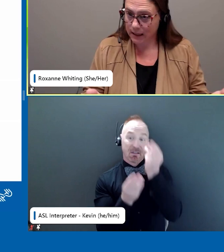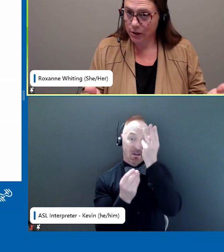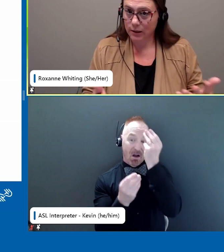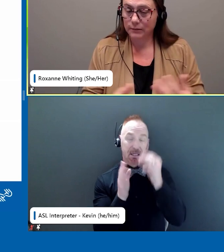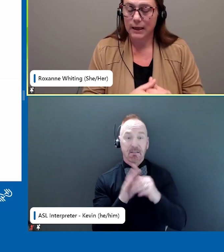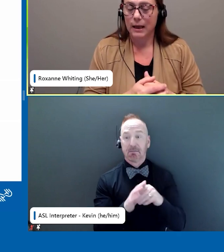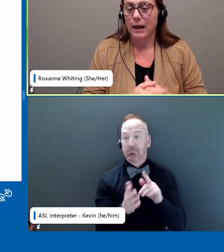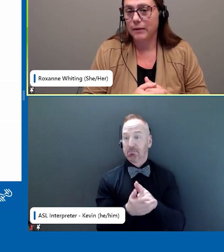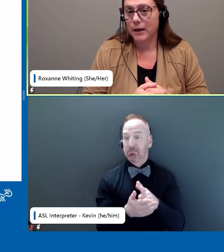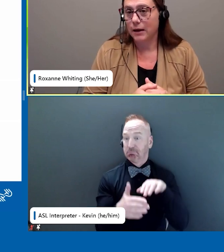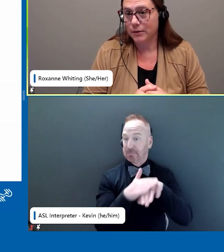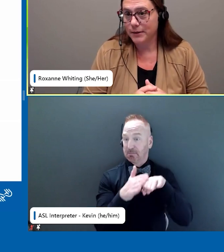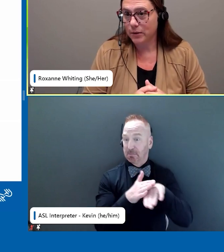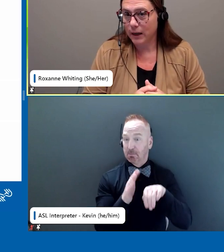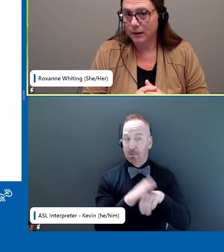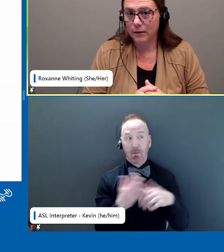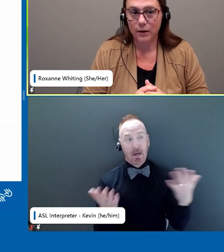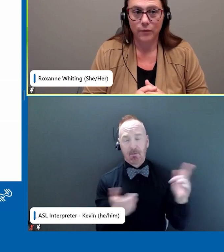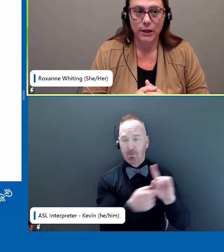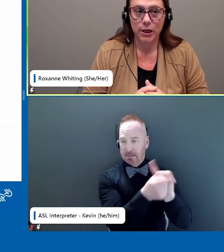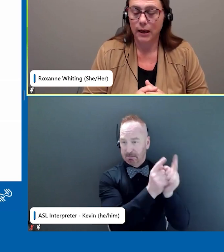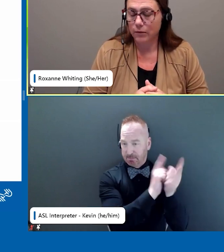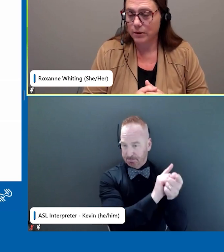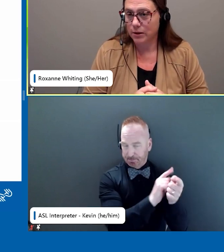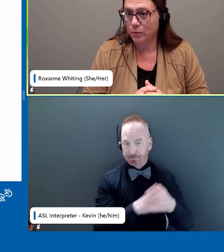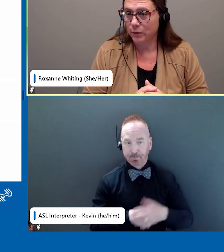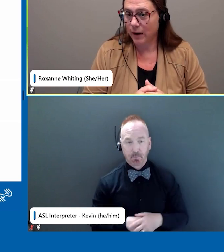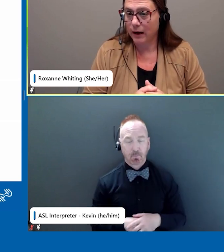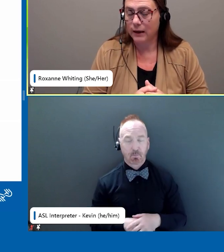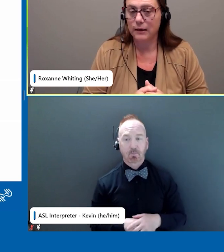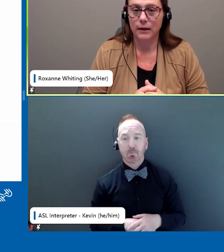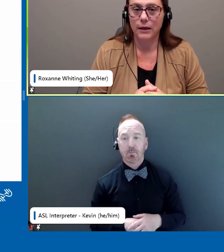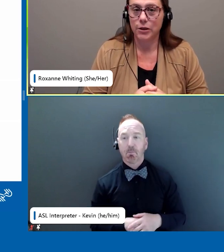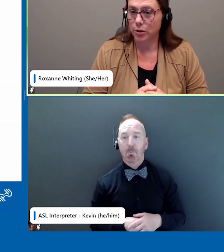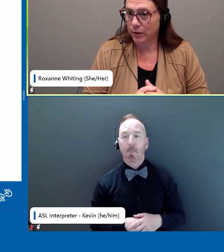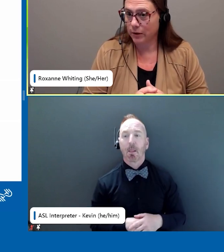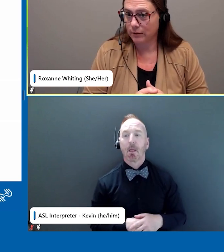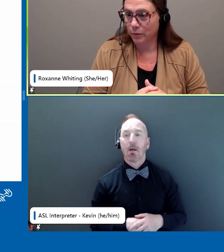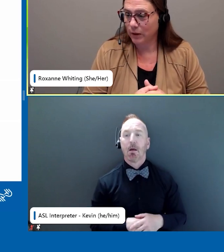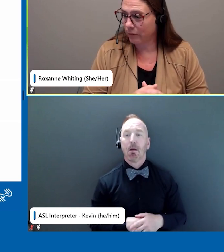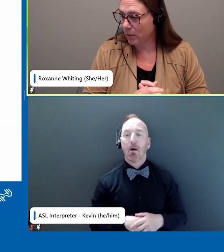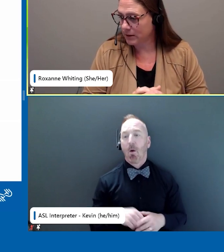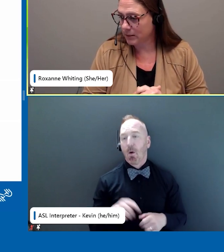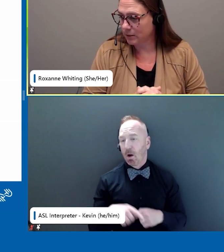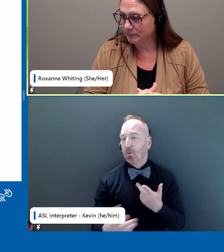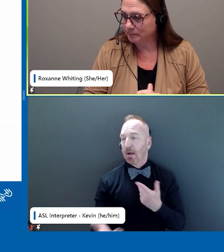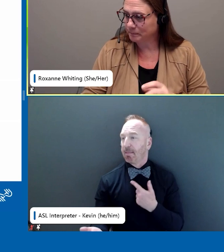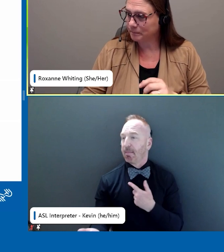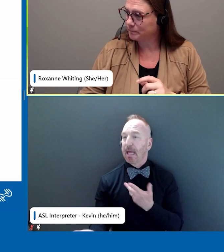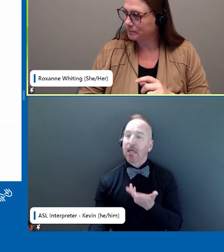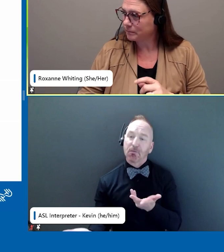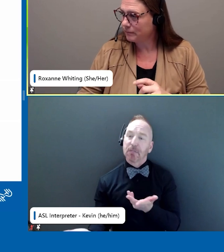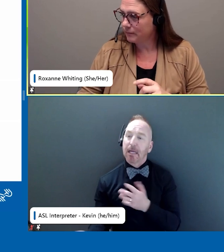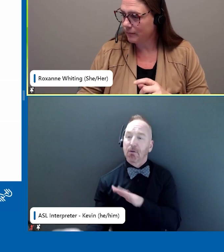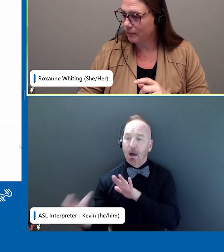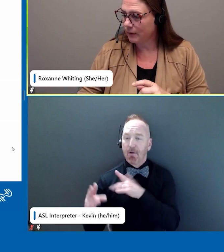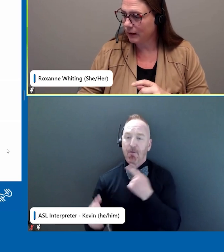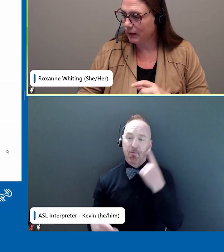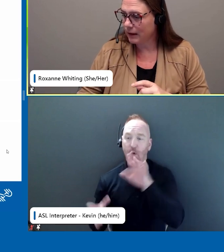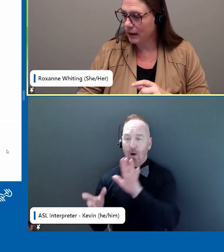through translation, and then also when they're reaching out to provide an interpreter whenever possible.